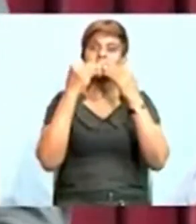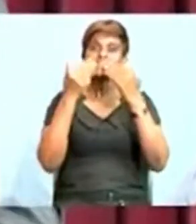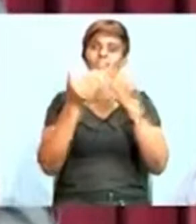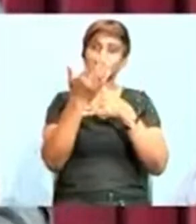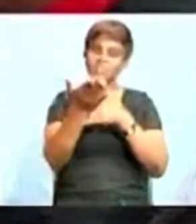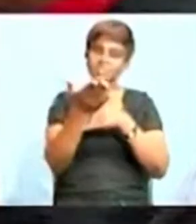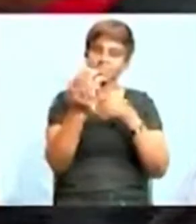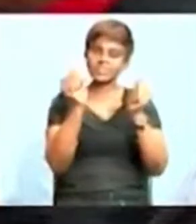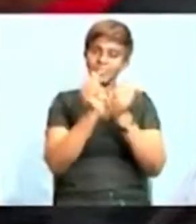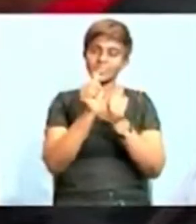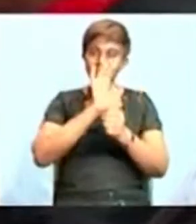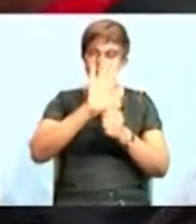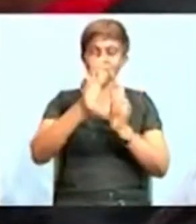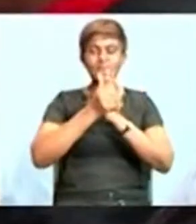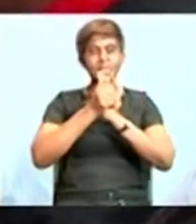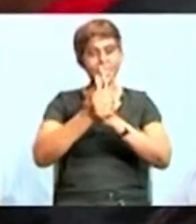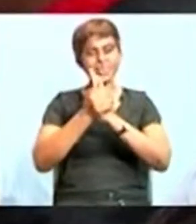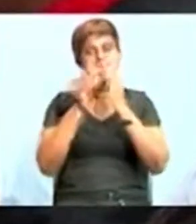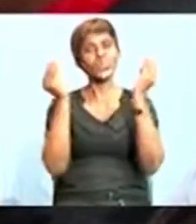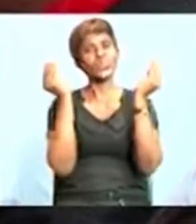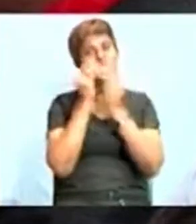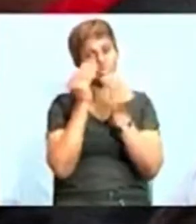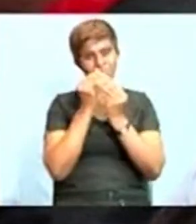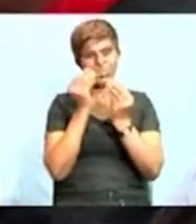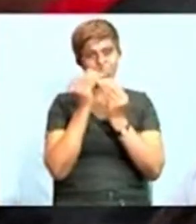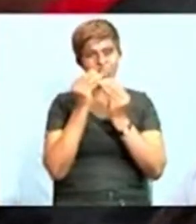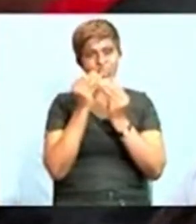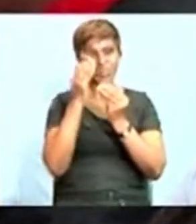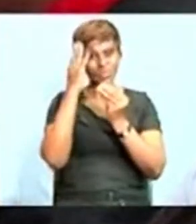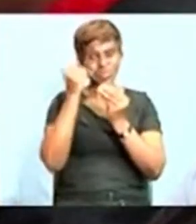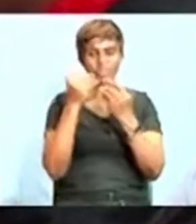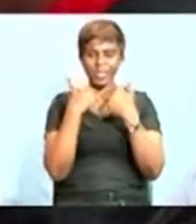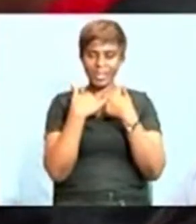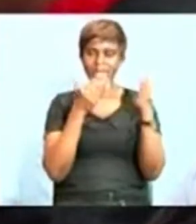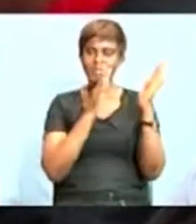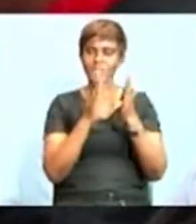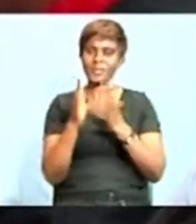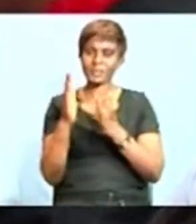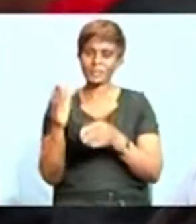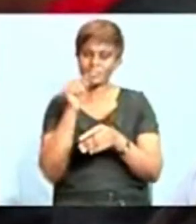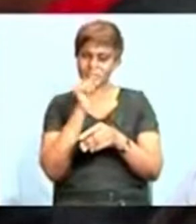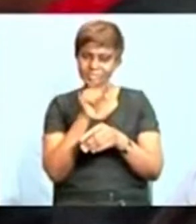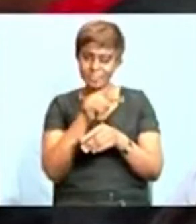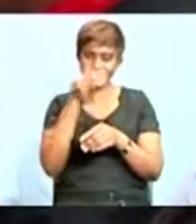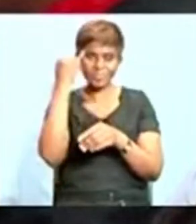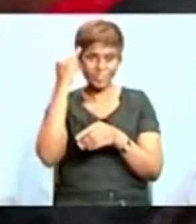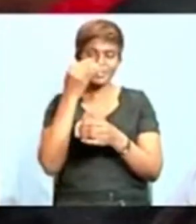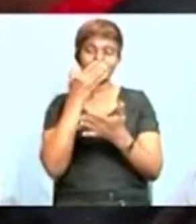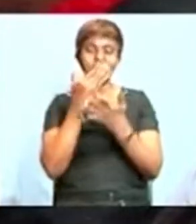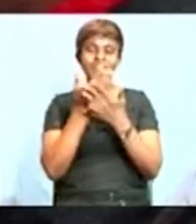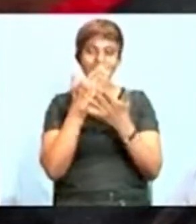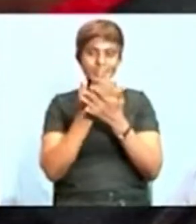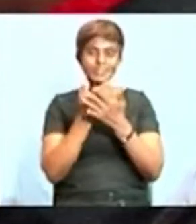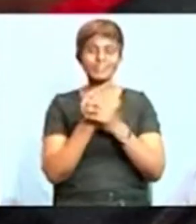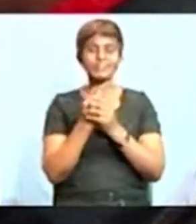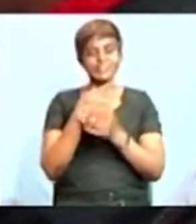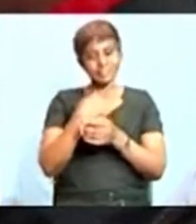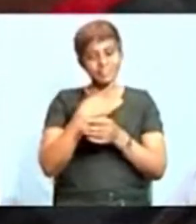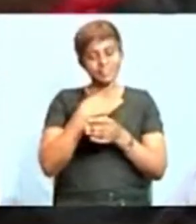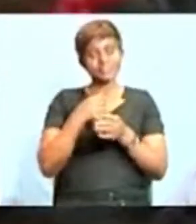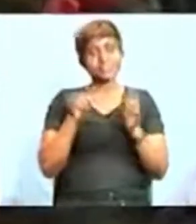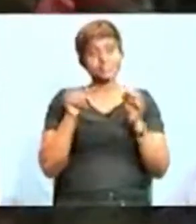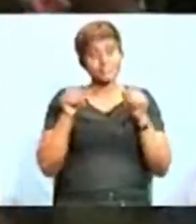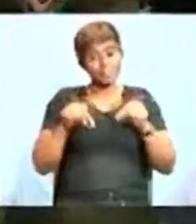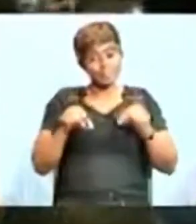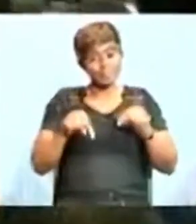your exemplary leadership in coming up with this initiative. I've been around Parliament,